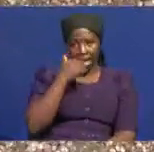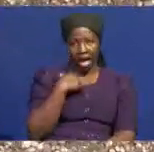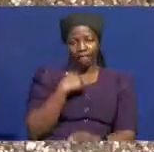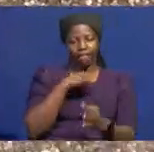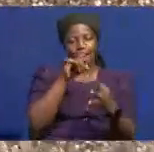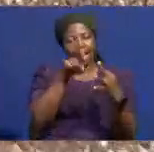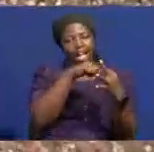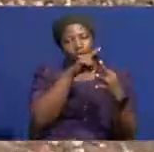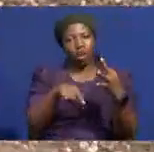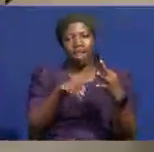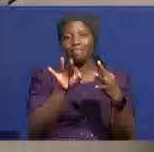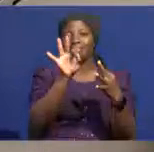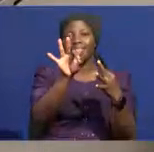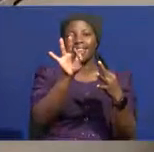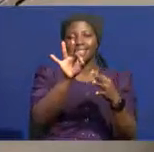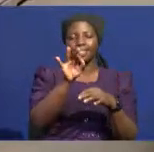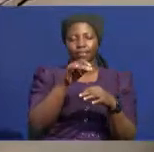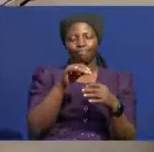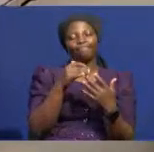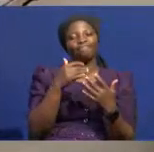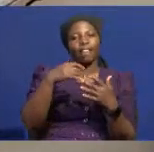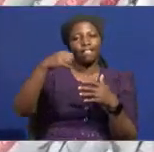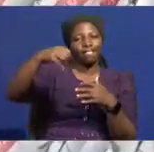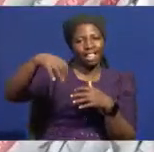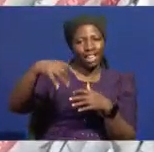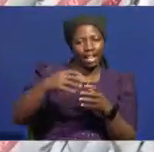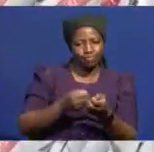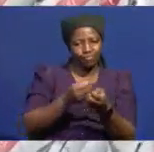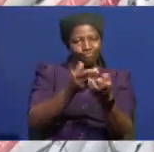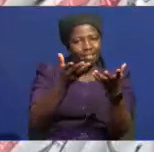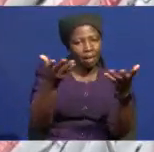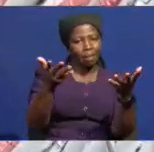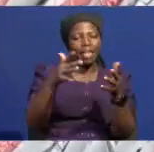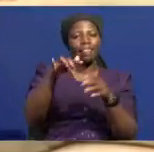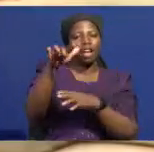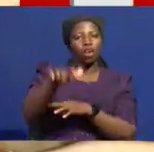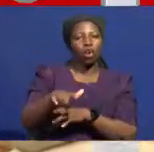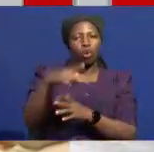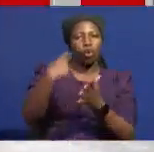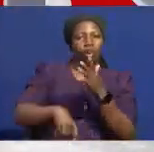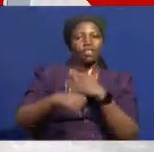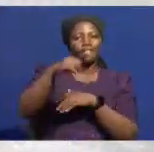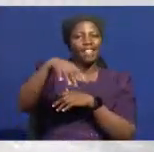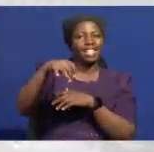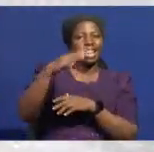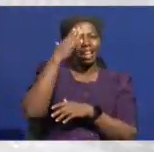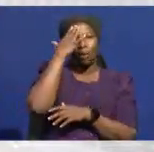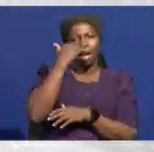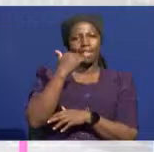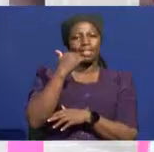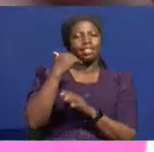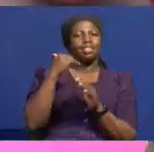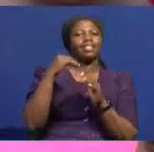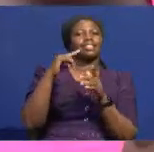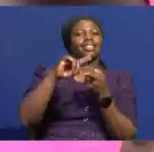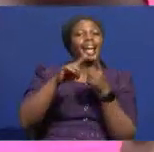of fertilizer distributed under the subsidy program for being substandard.